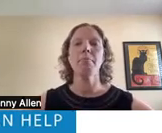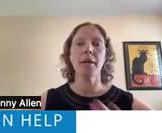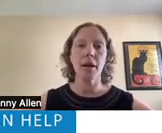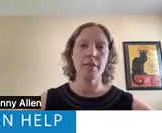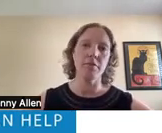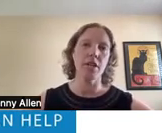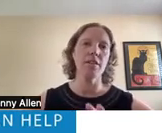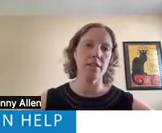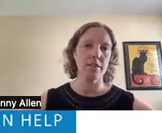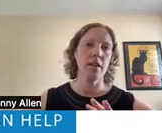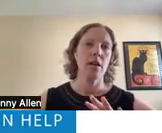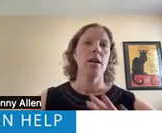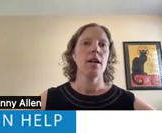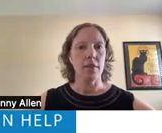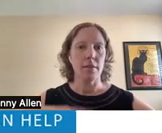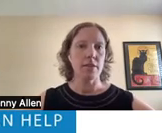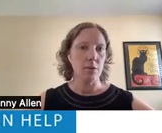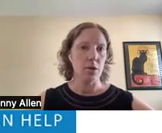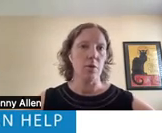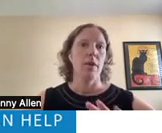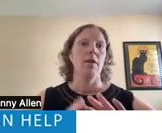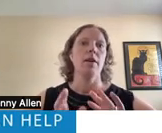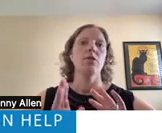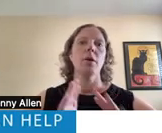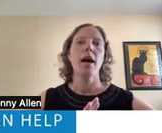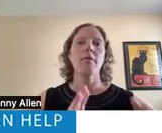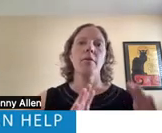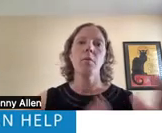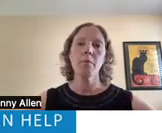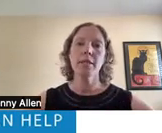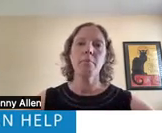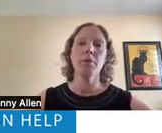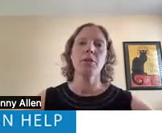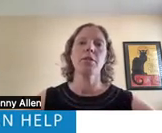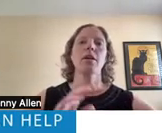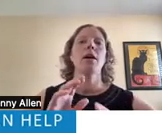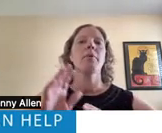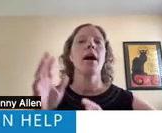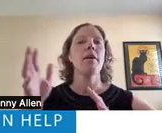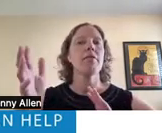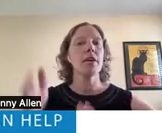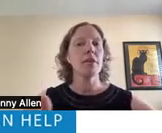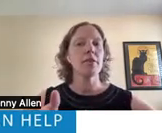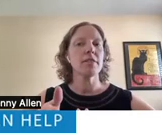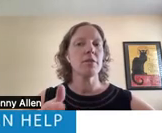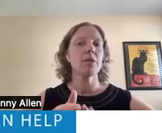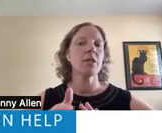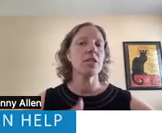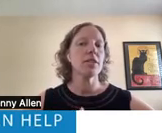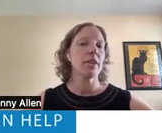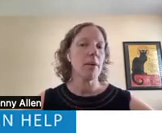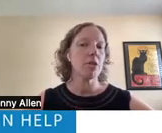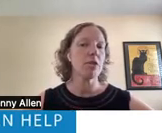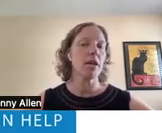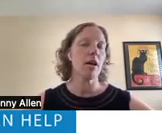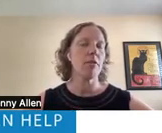happening because of changes in CO2, right? So we have warming temperatures and we have increased CO2 that's